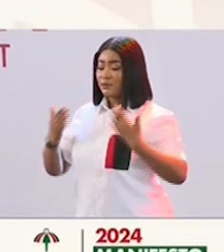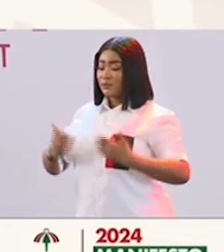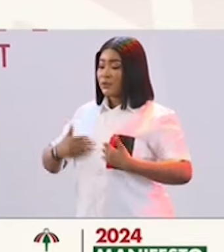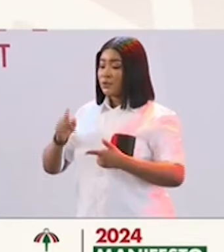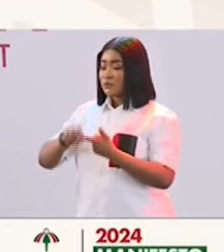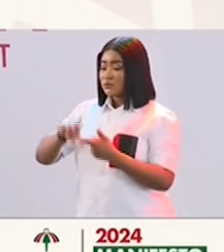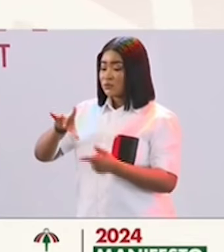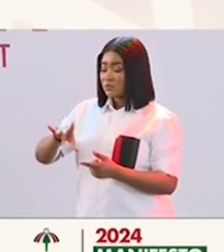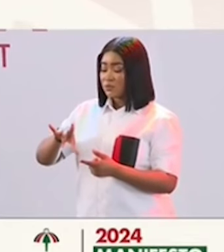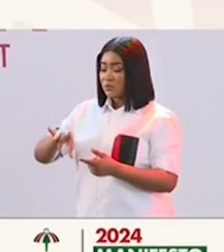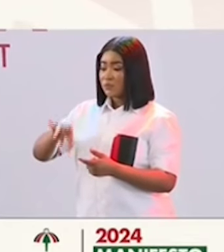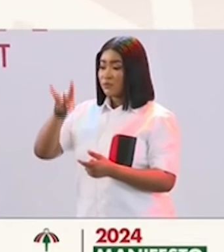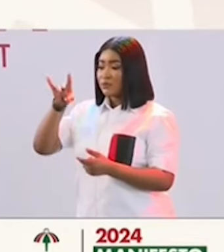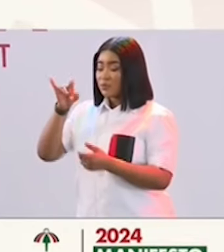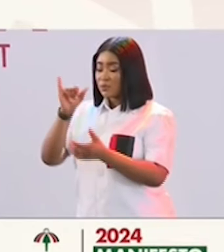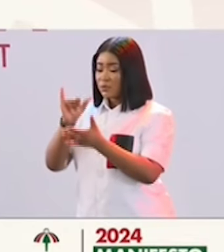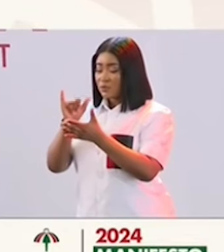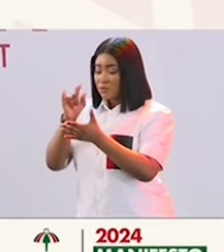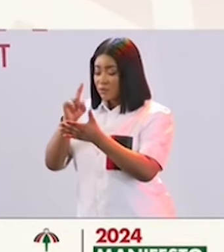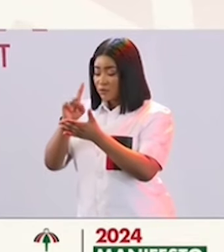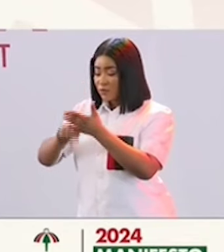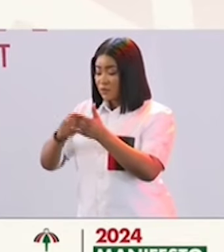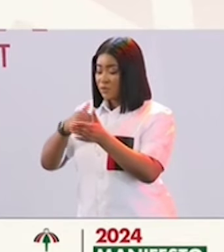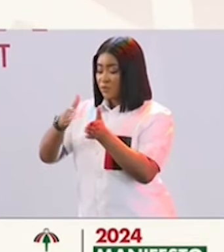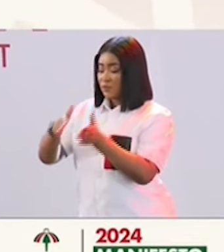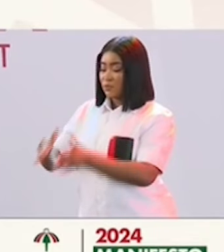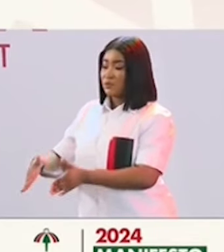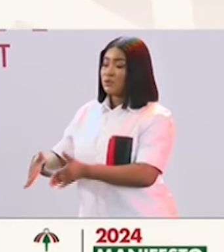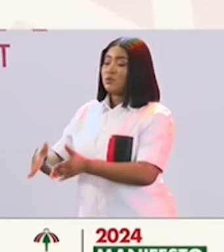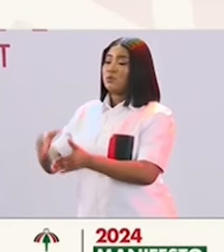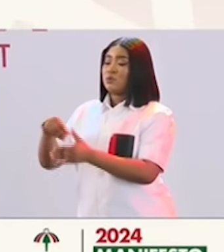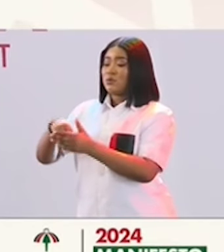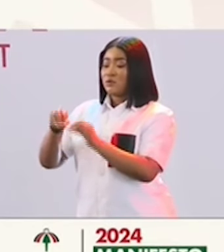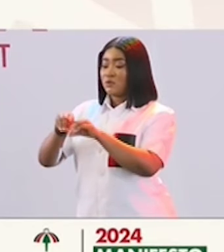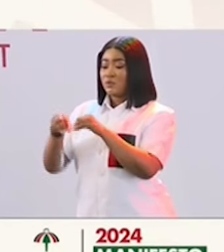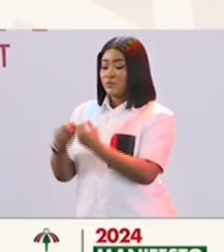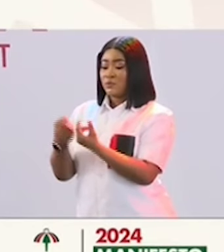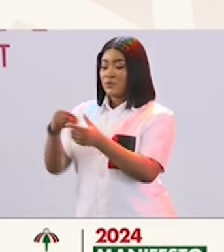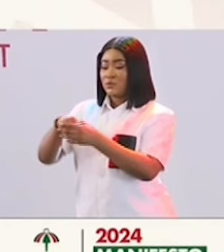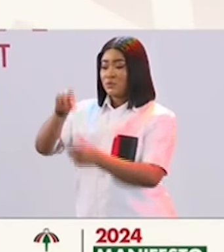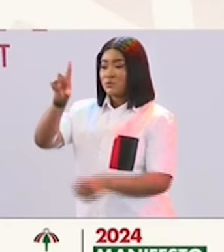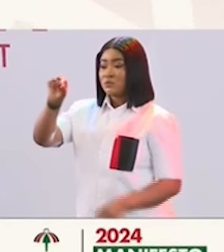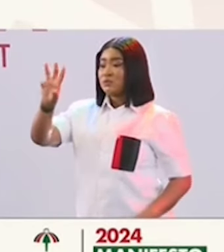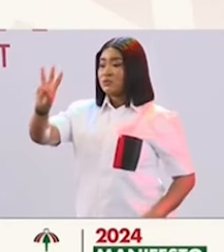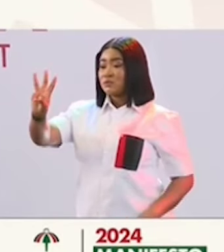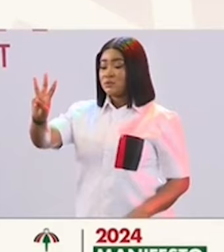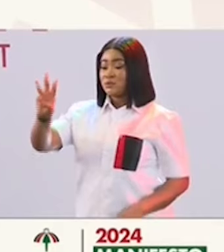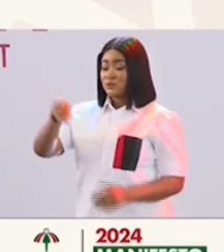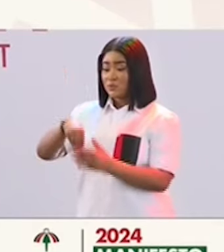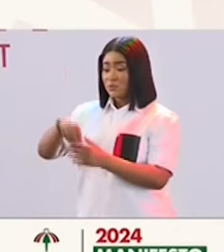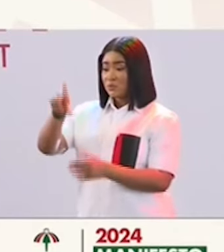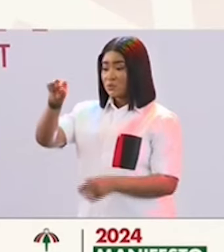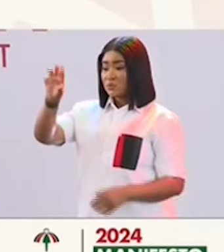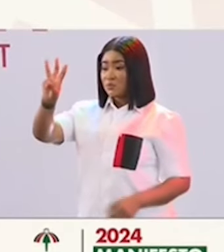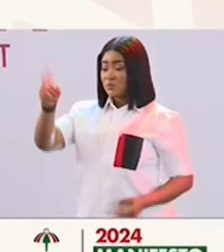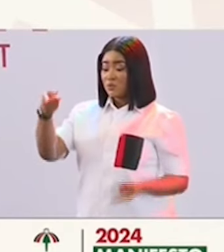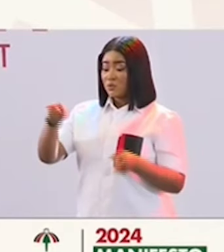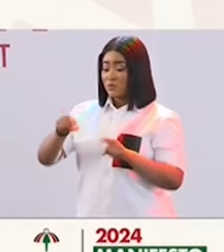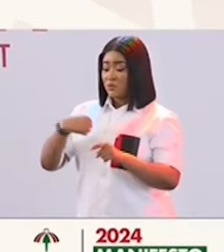the foundations that we left behind when we left office in 2016. In 2016, when we were